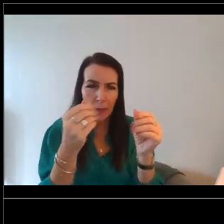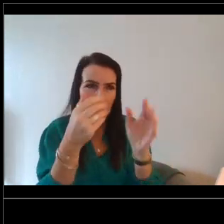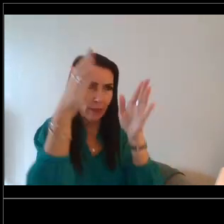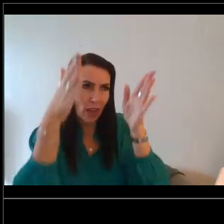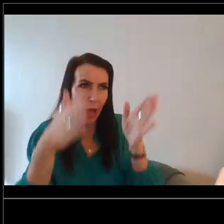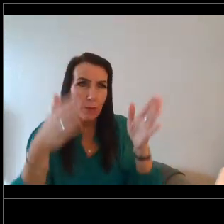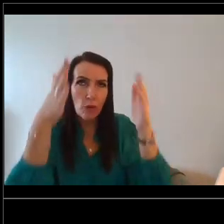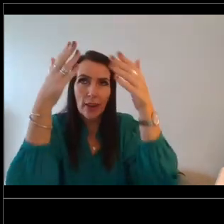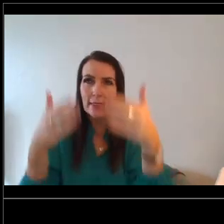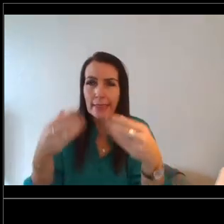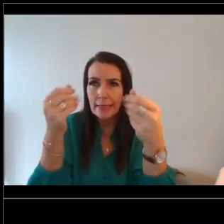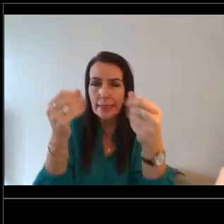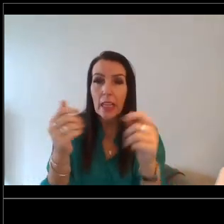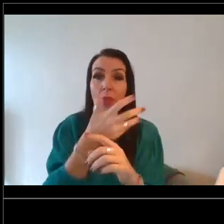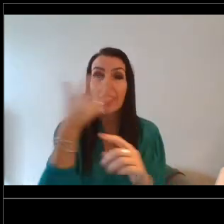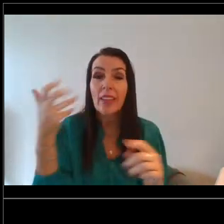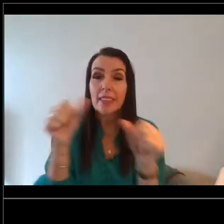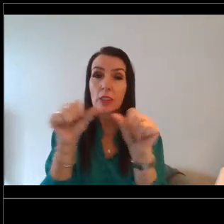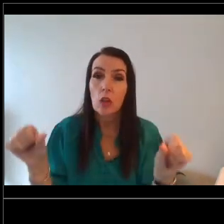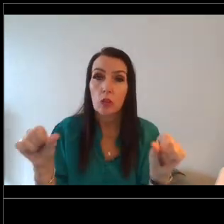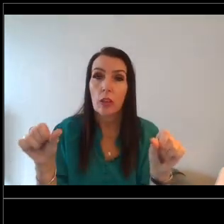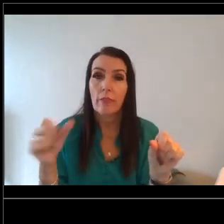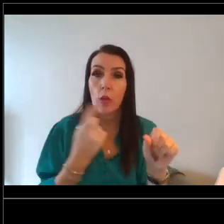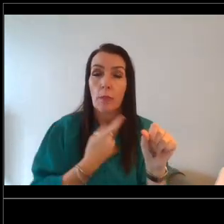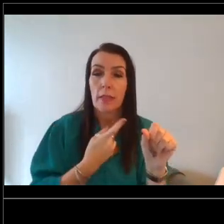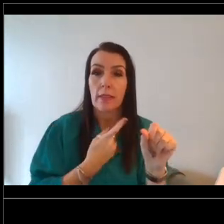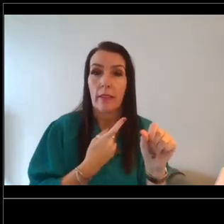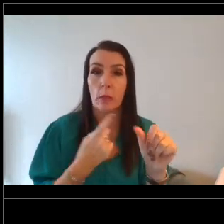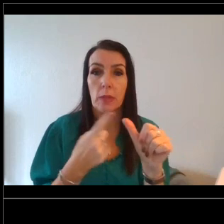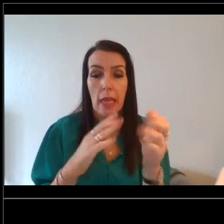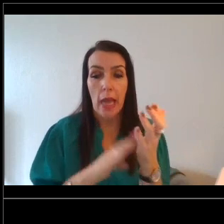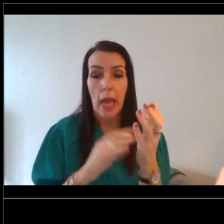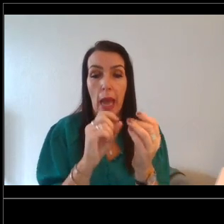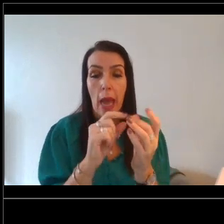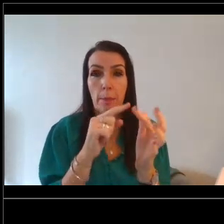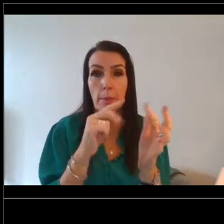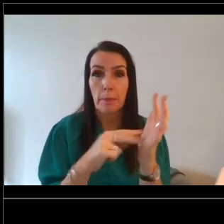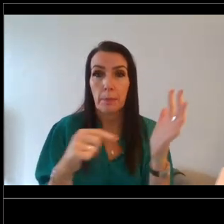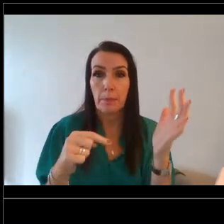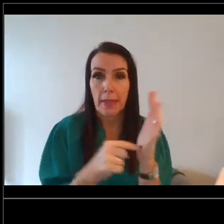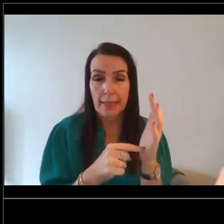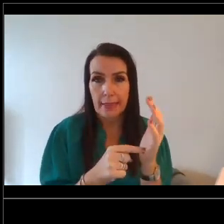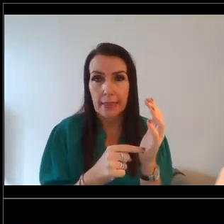the particular heating solution I was looking at was ambient loop